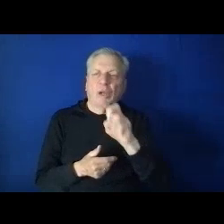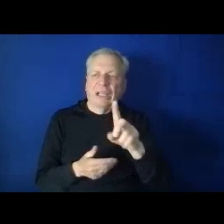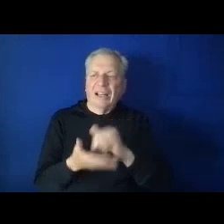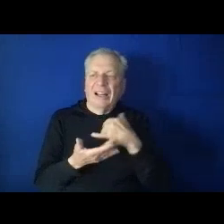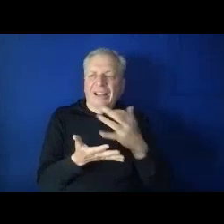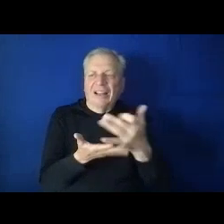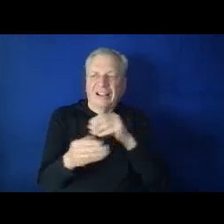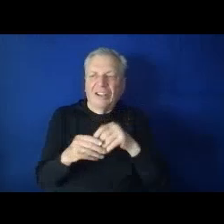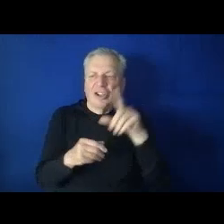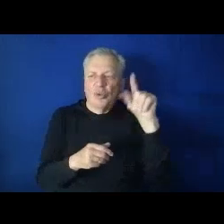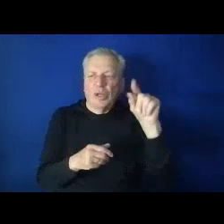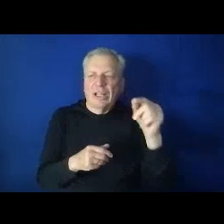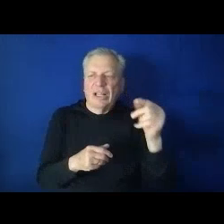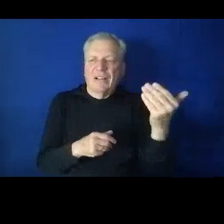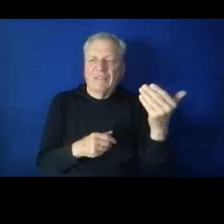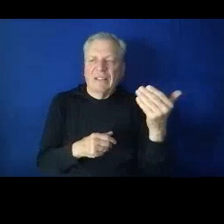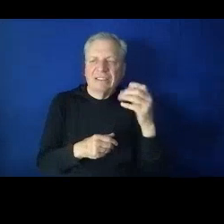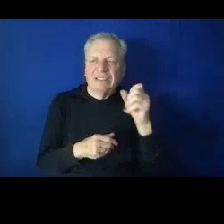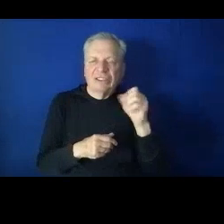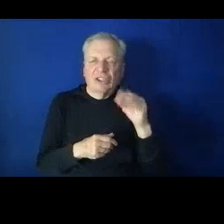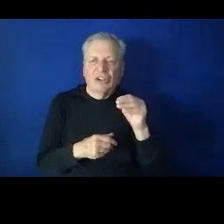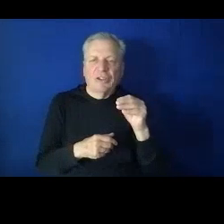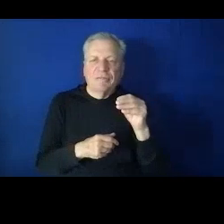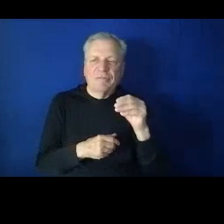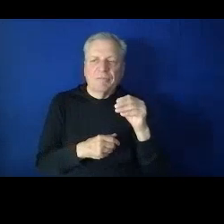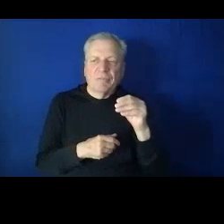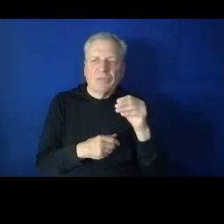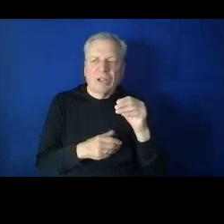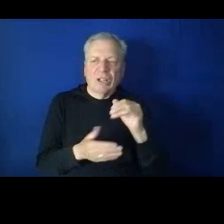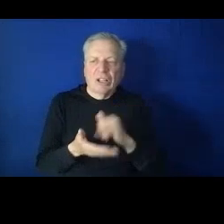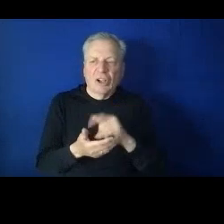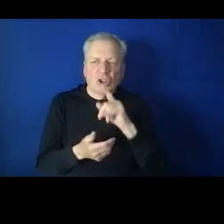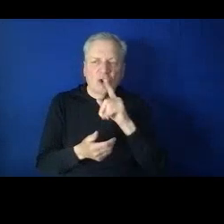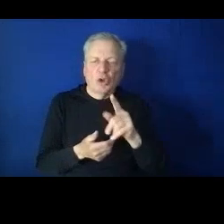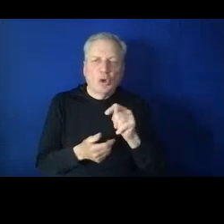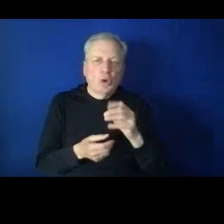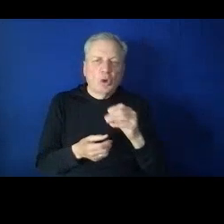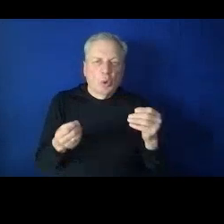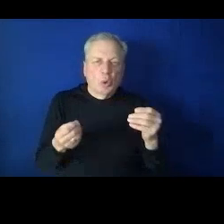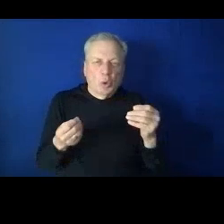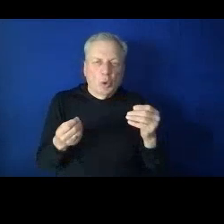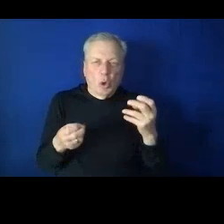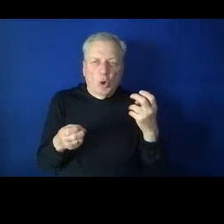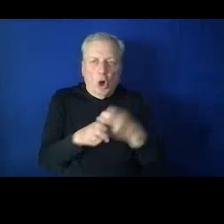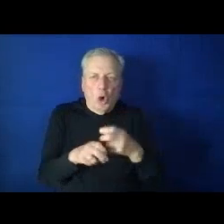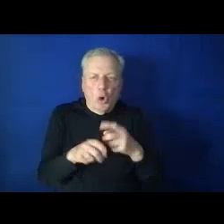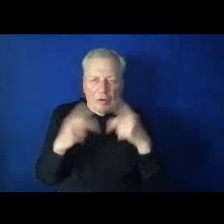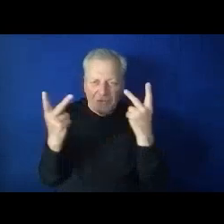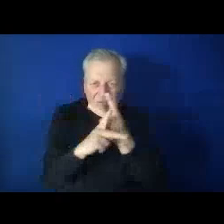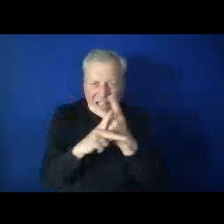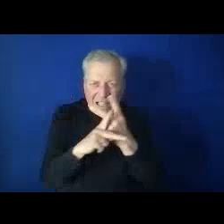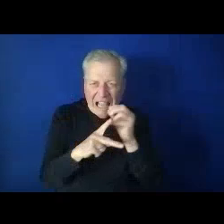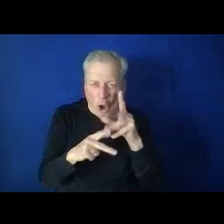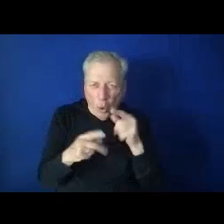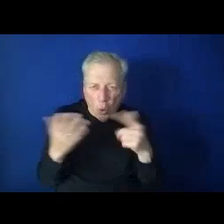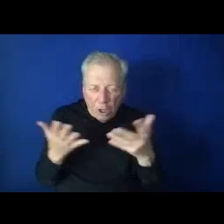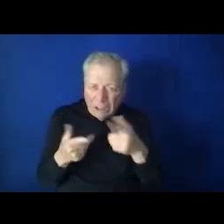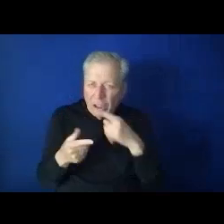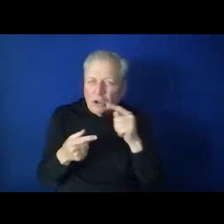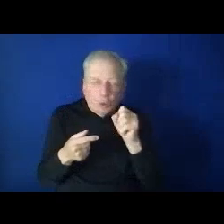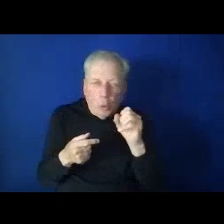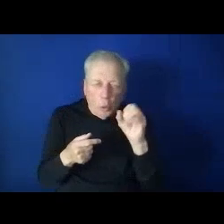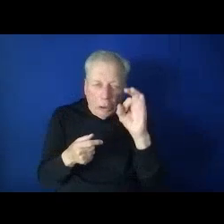the thoroughfare, and then was too scared to figure out what it was because it was so tiny. So finally this